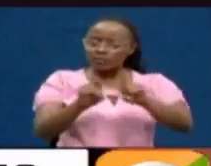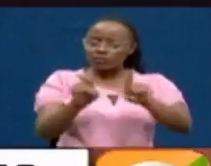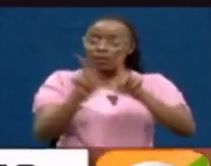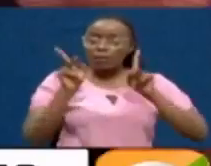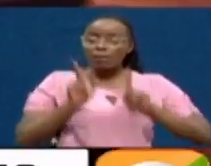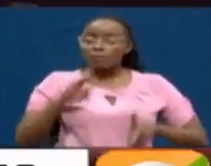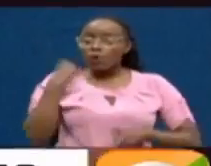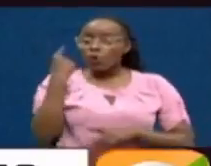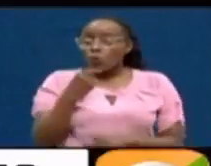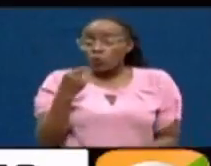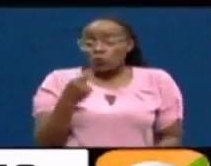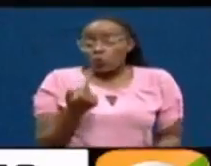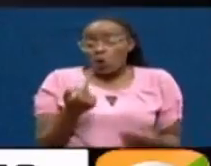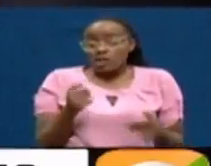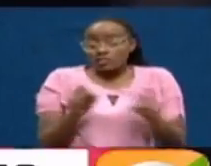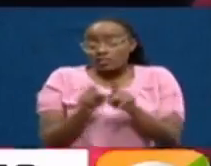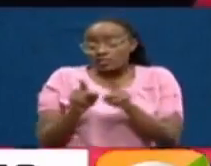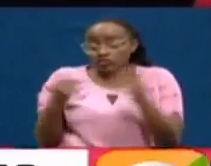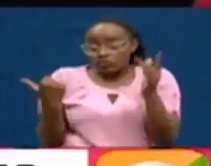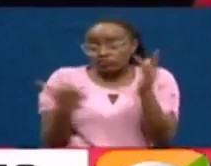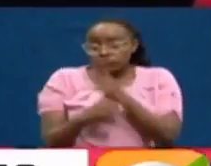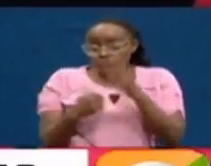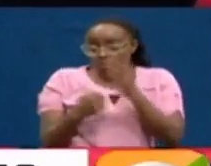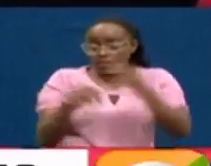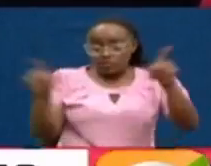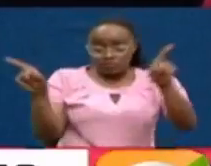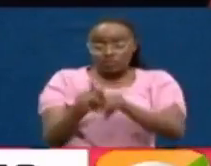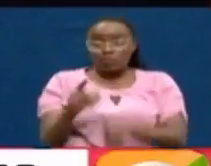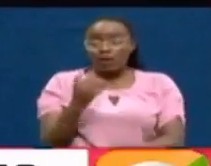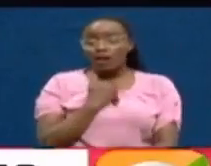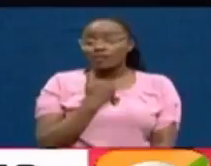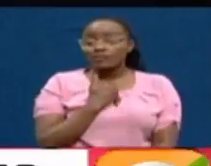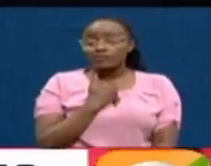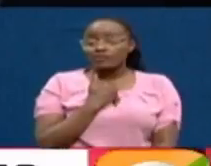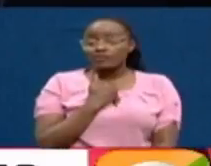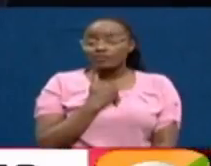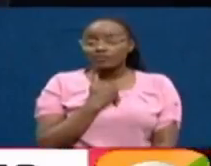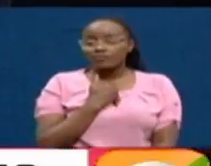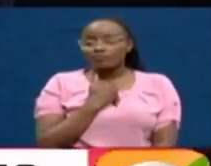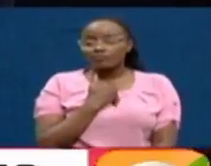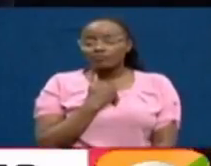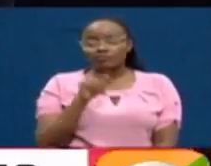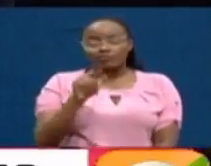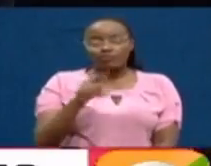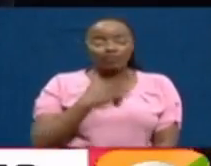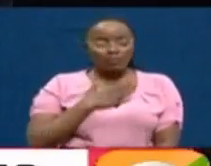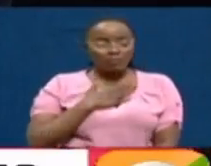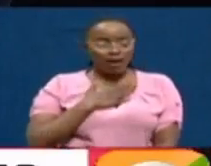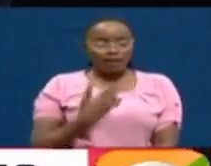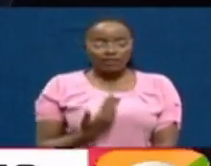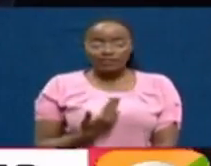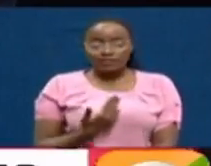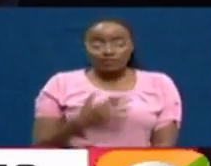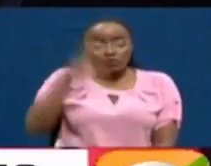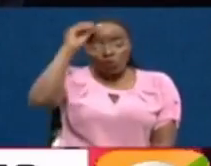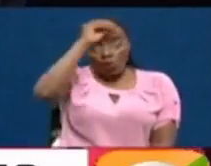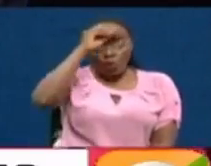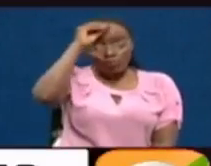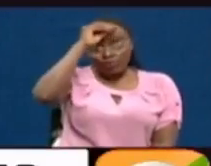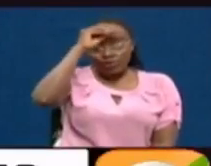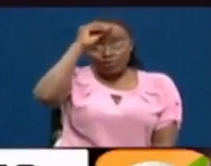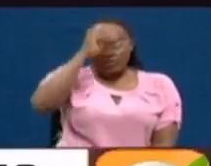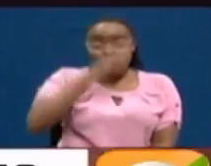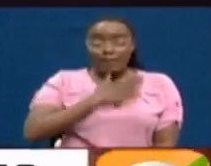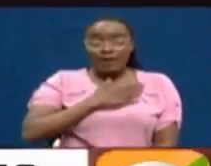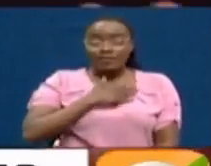are putting us in this mess that we are in. So that's my take. And we just need,